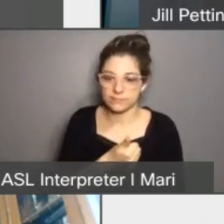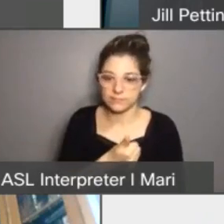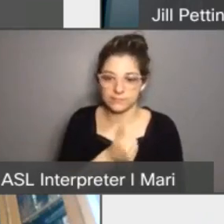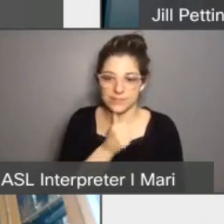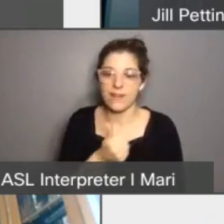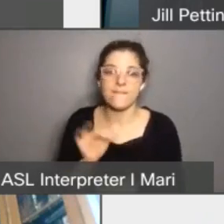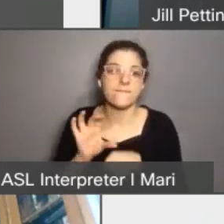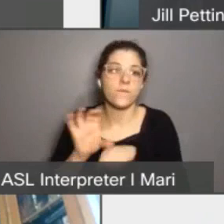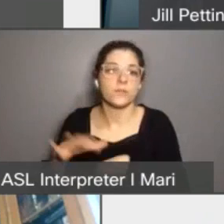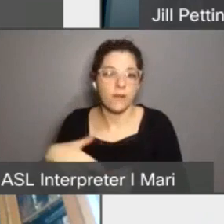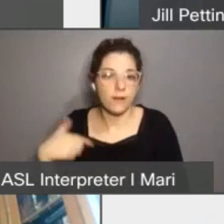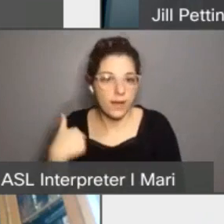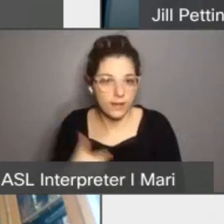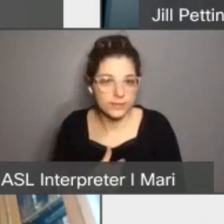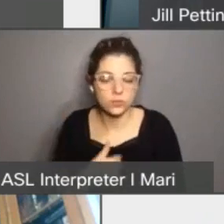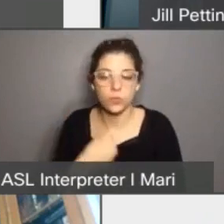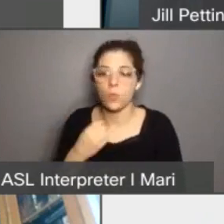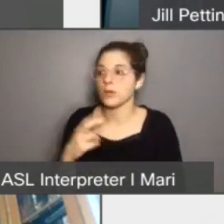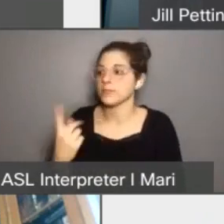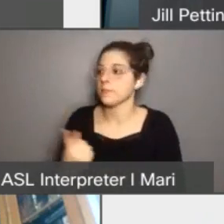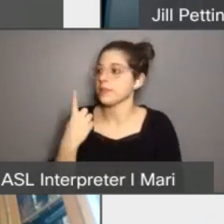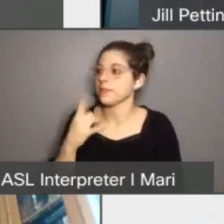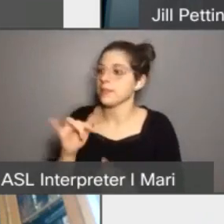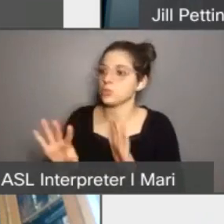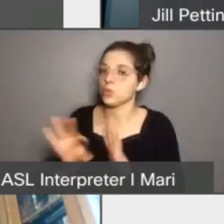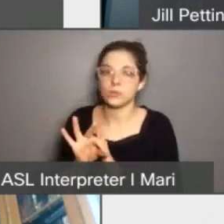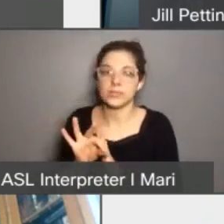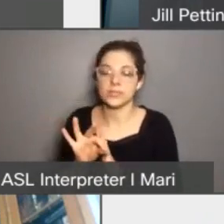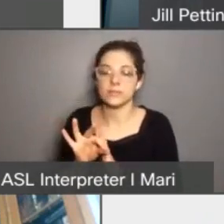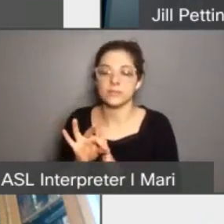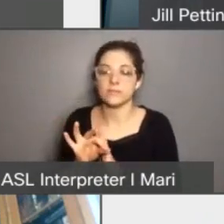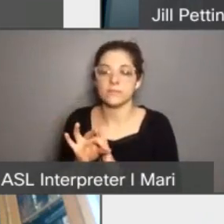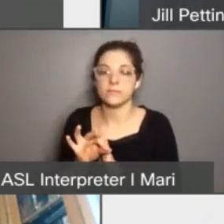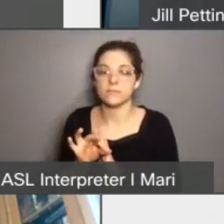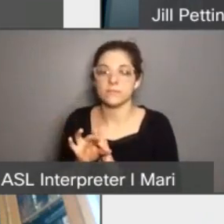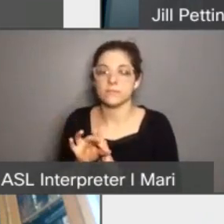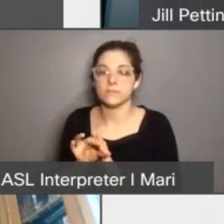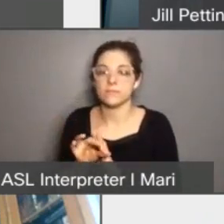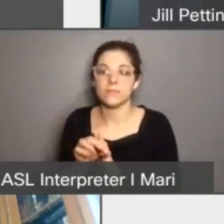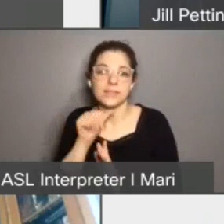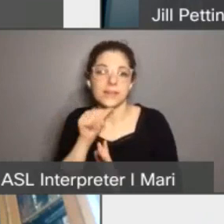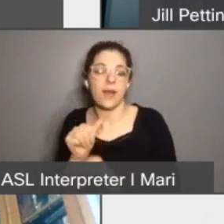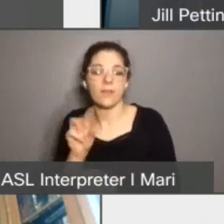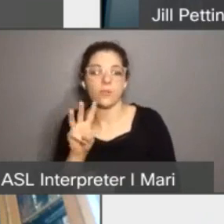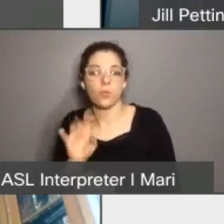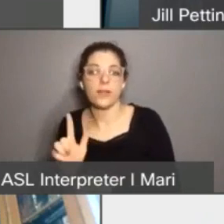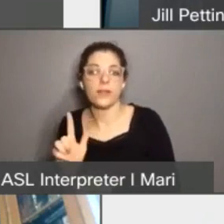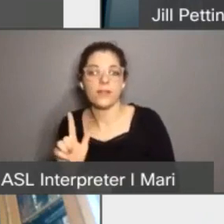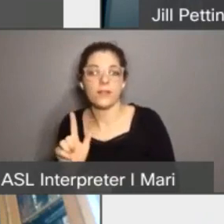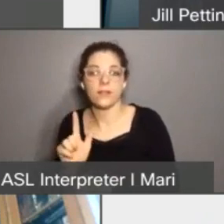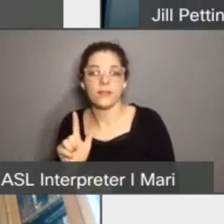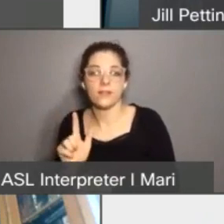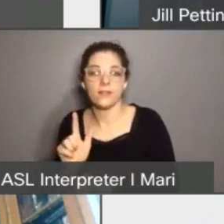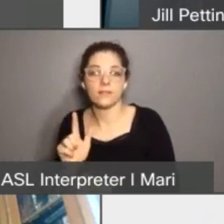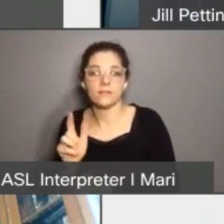forced upon us or have something that's chosen that is not the will